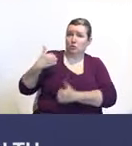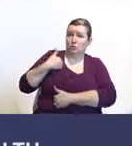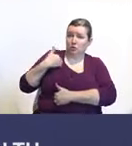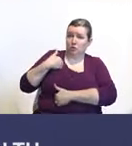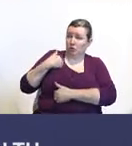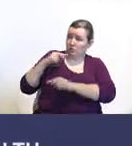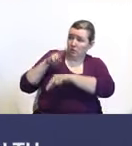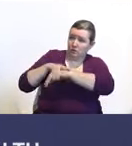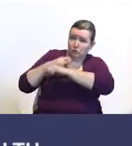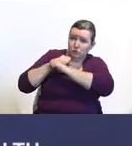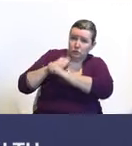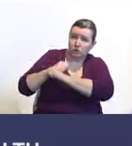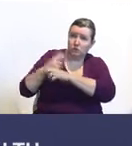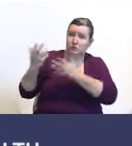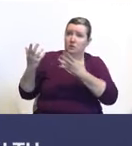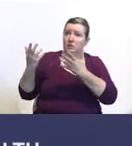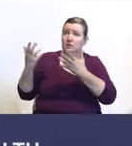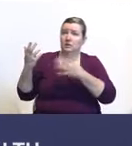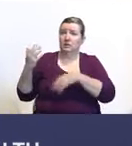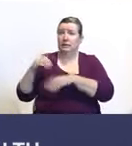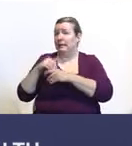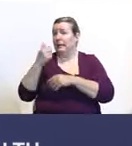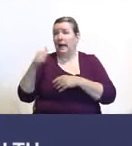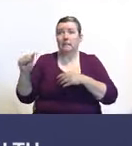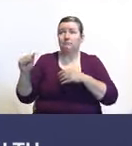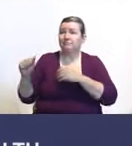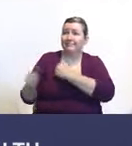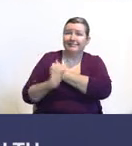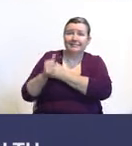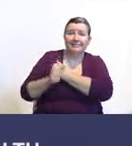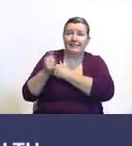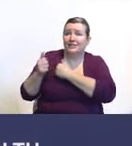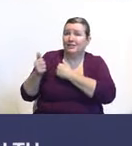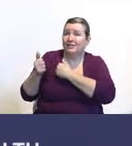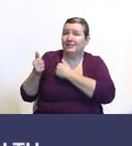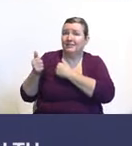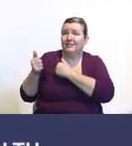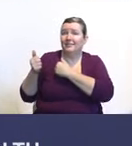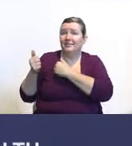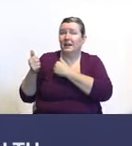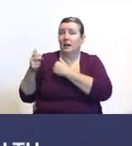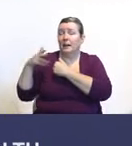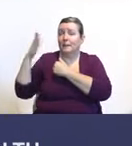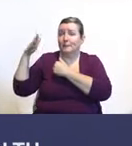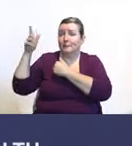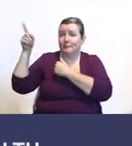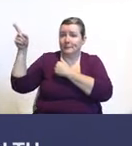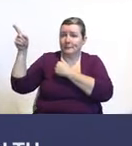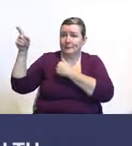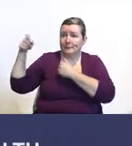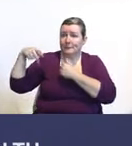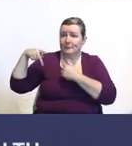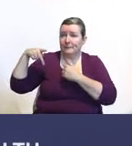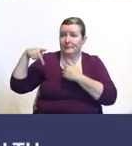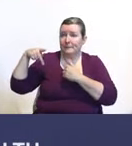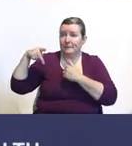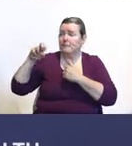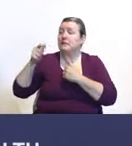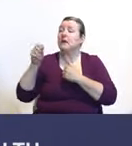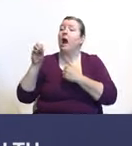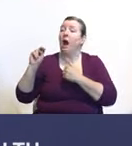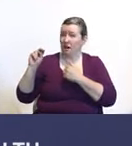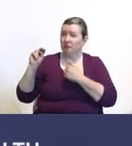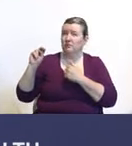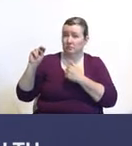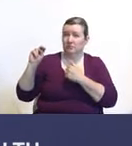be endangered by this Pentagon notice that they will not be carrying any kind of